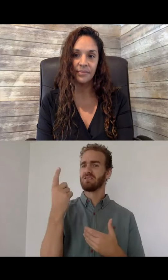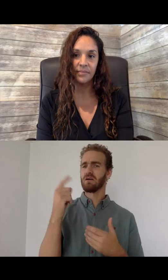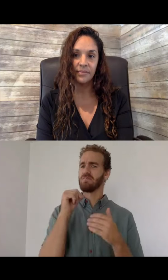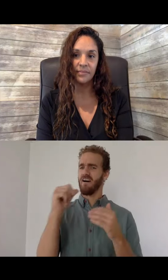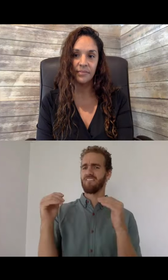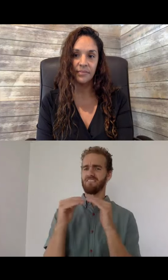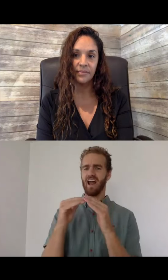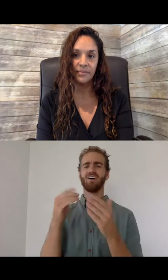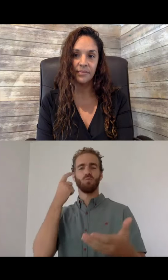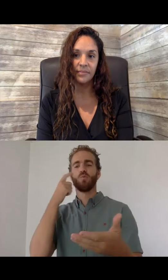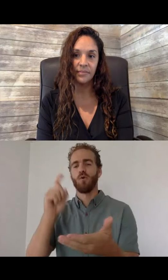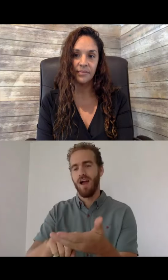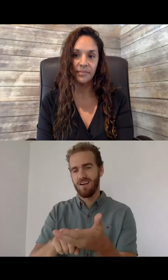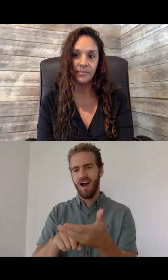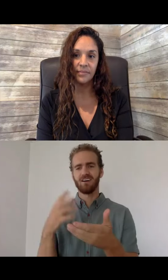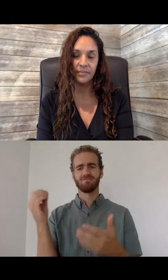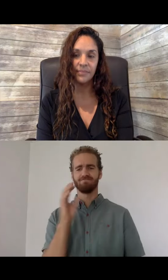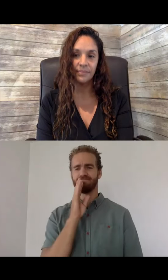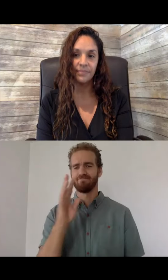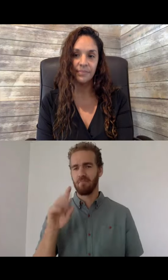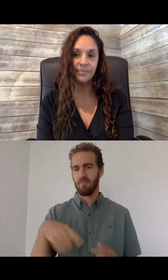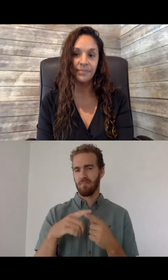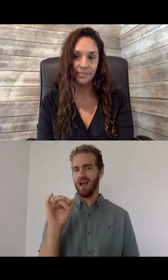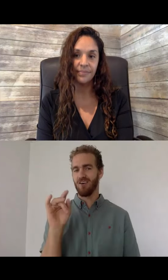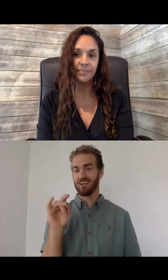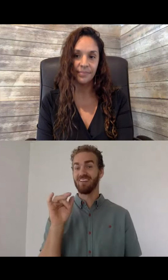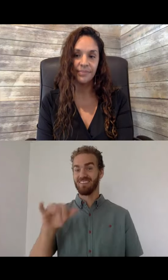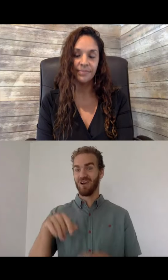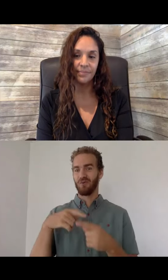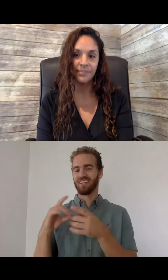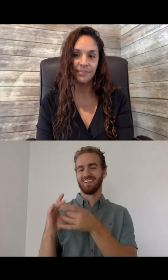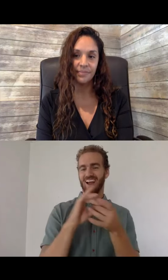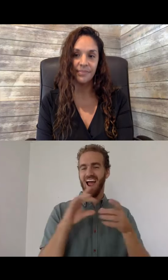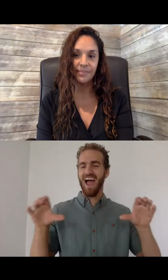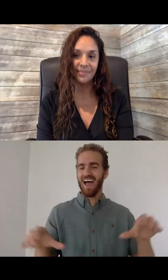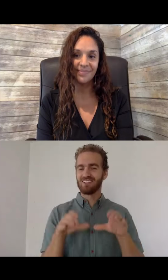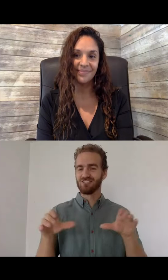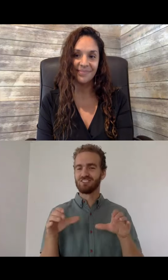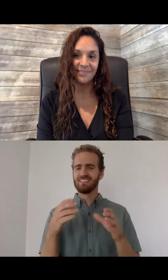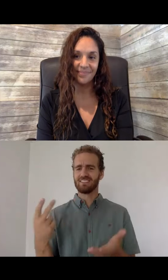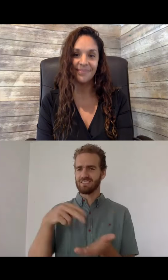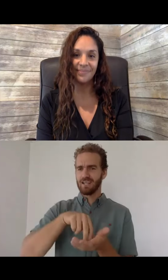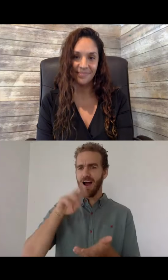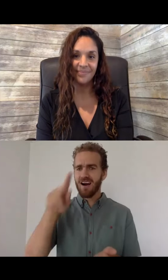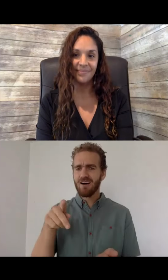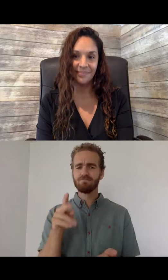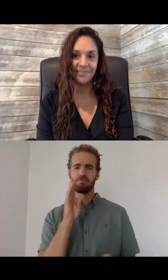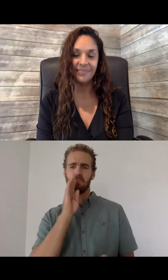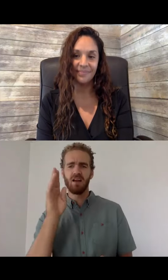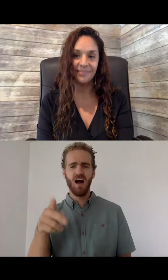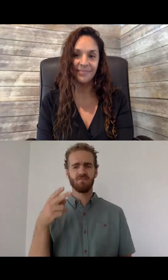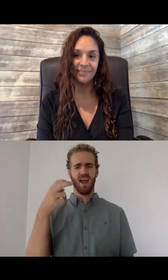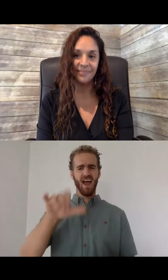and understand. If they see something that's not fair, recognize that it's not fair and speak up about it. And that leads to an